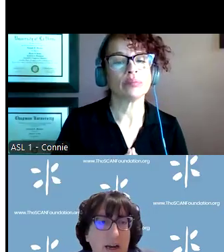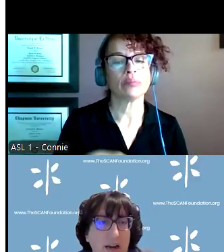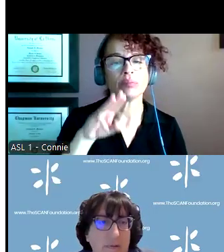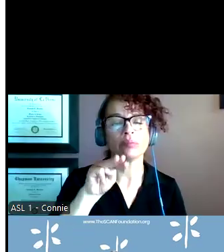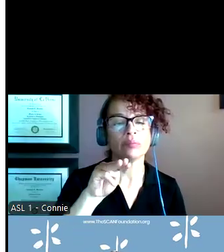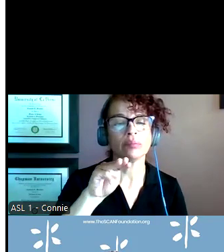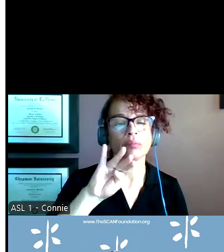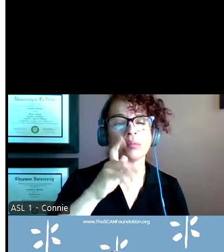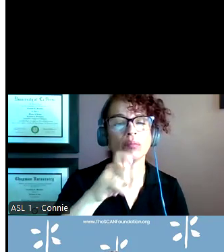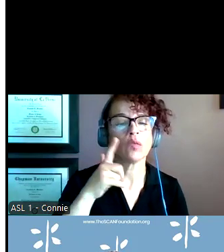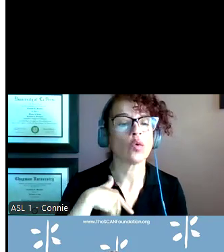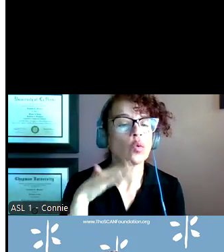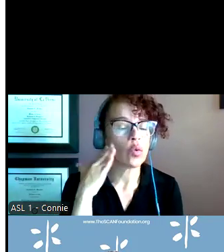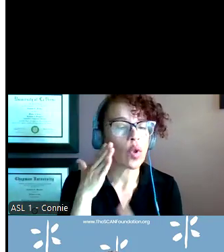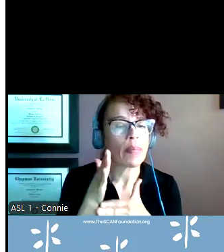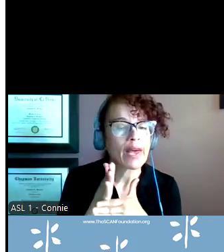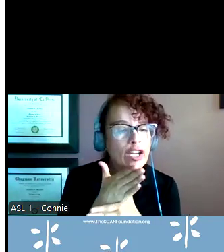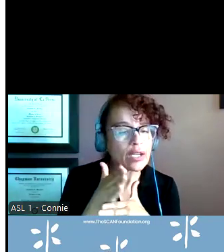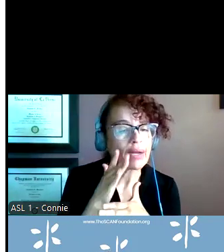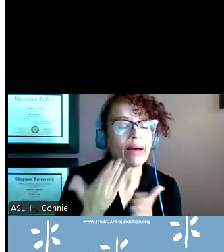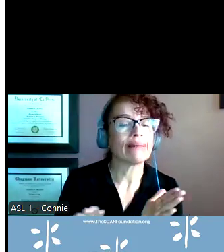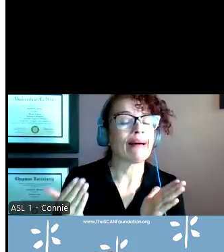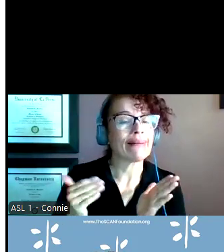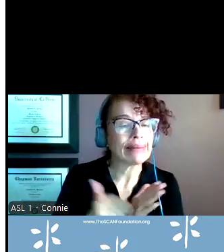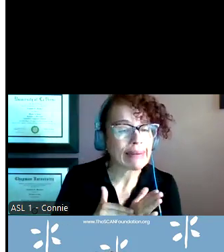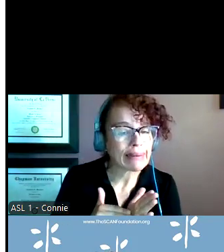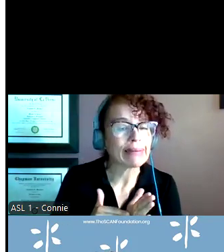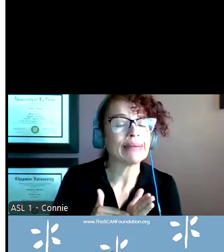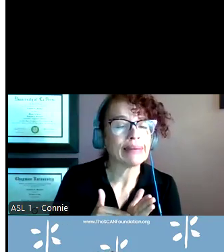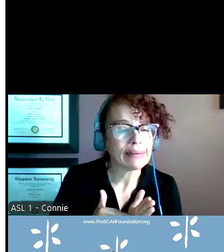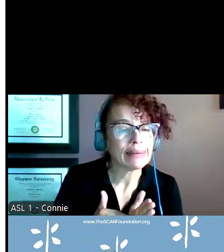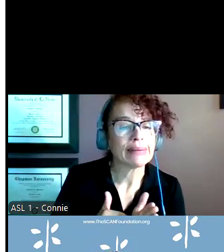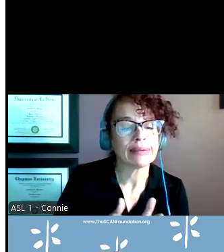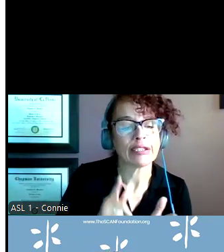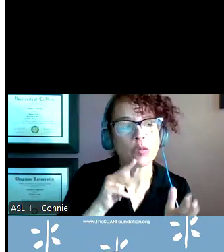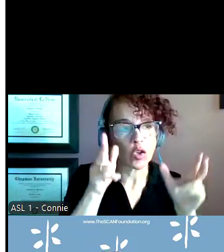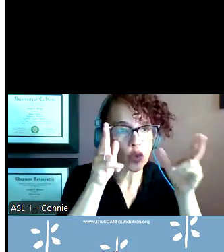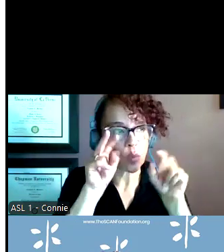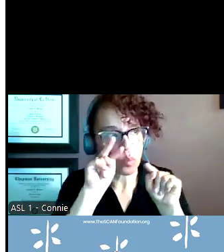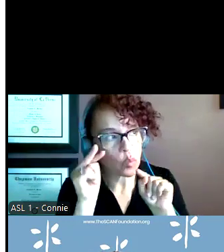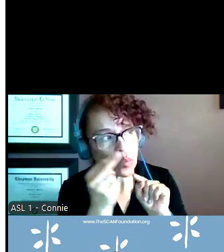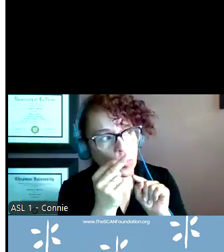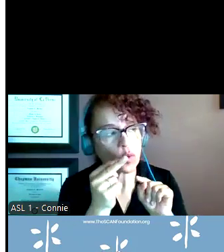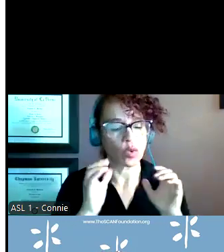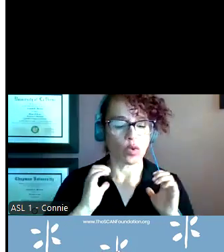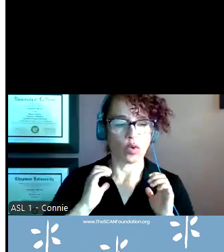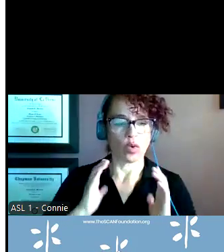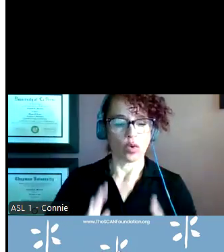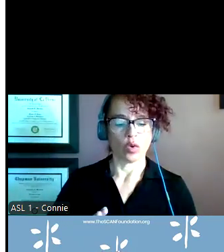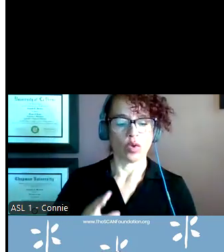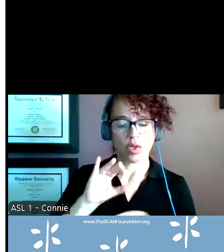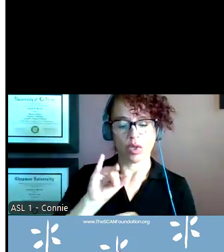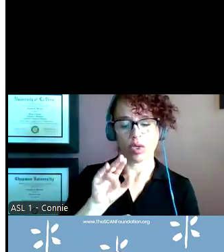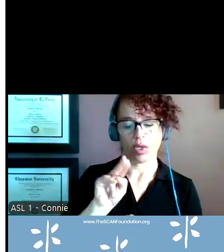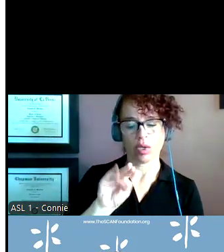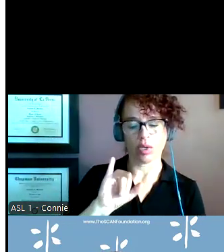Michelle, I know you wanted to share again kind of the perspective on and consumer insights